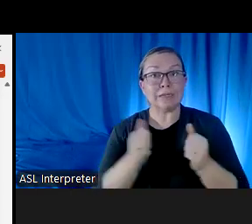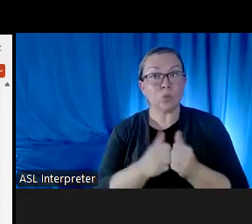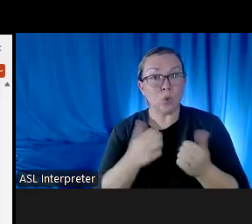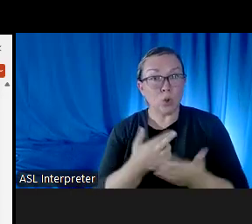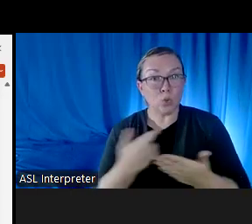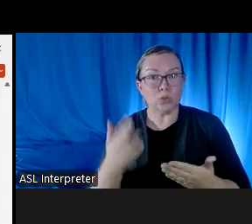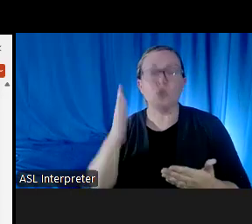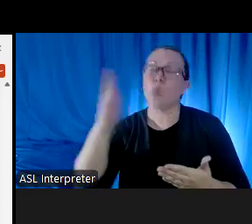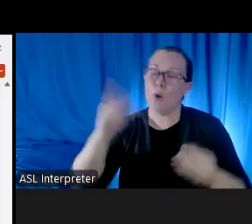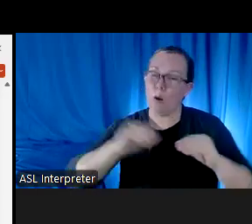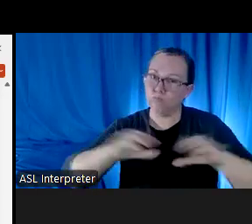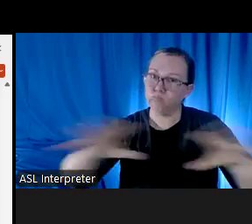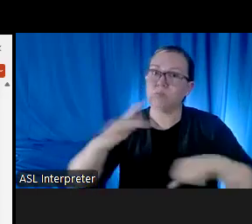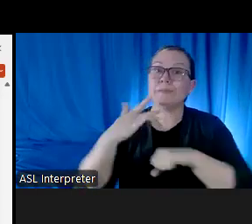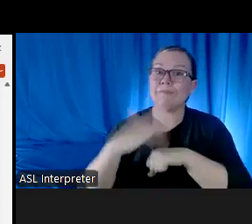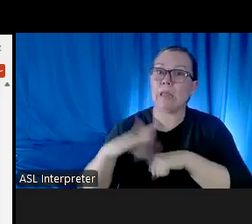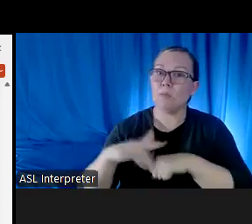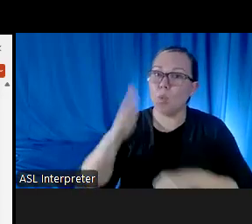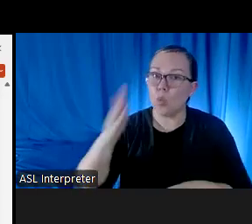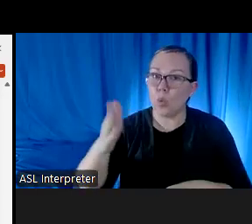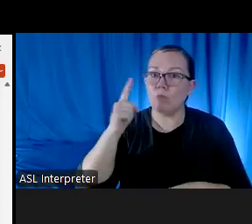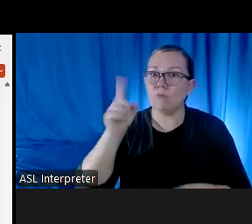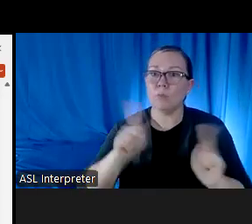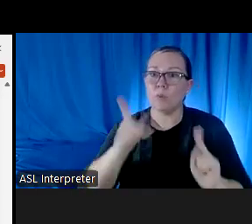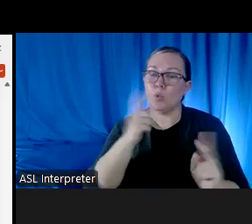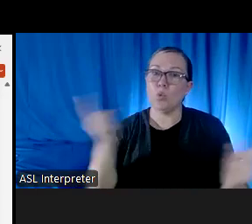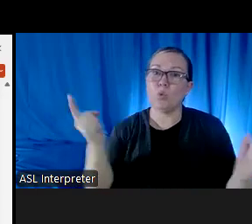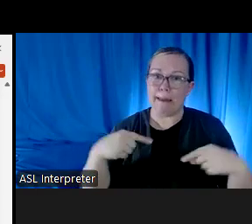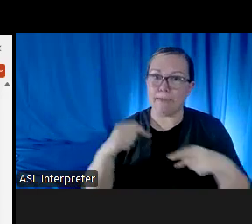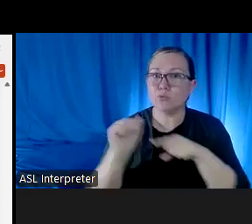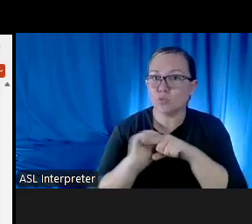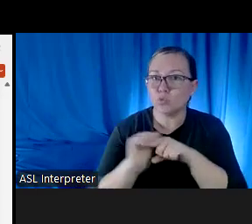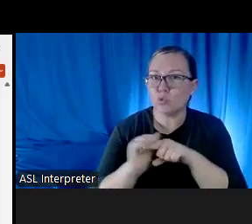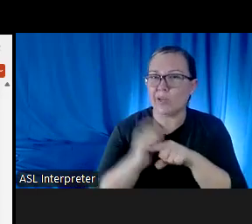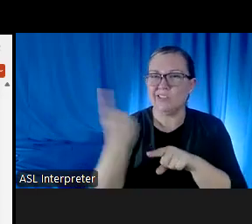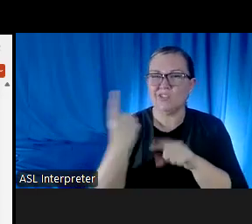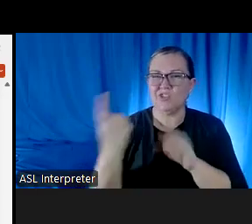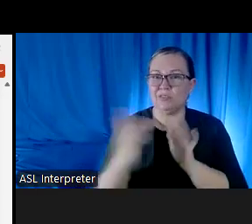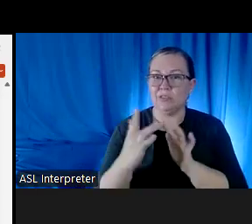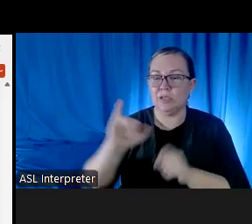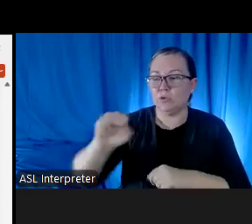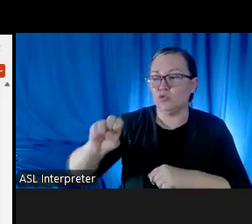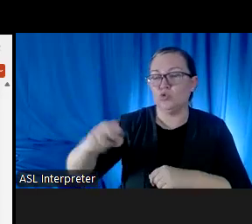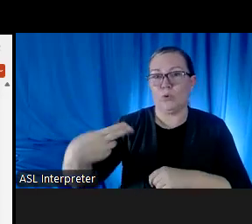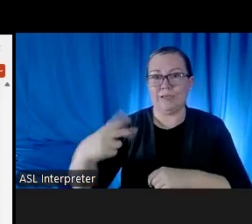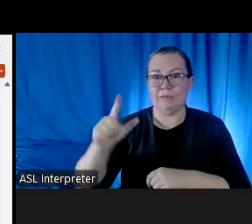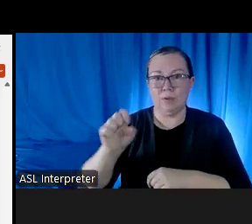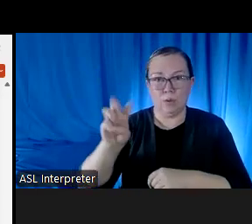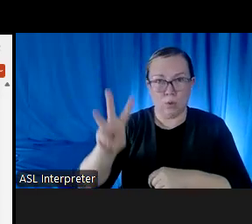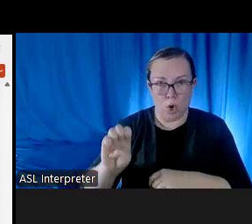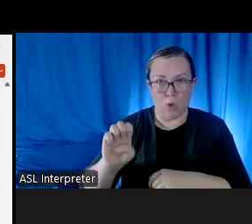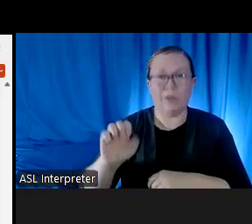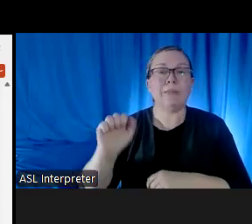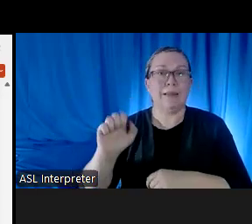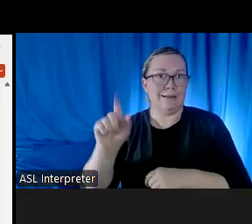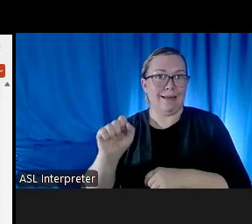will be available to attendees. Just reach out to Joseph Lowe at the ADA